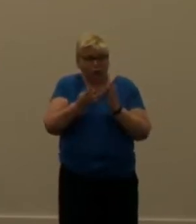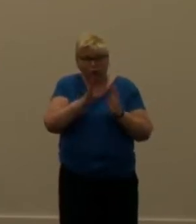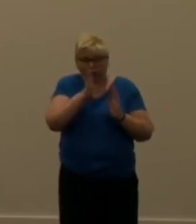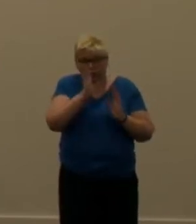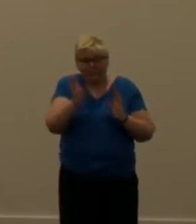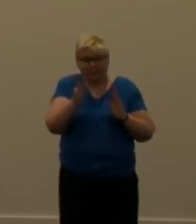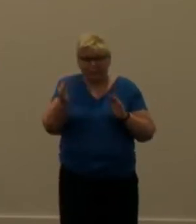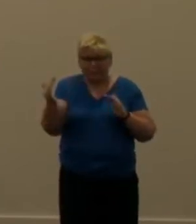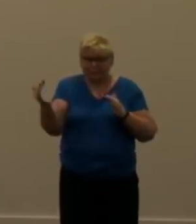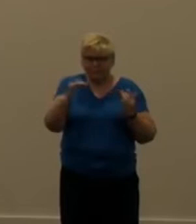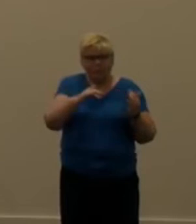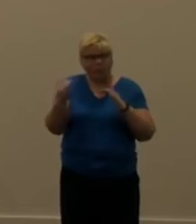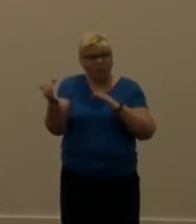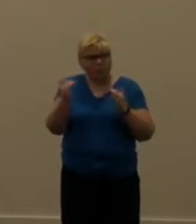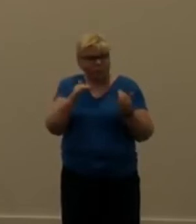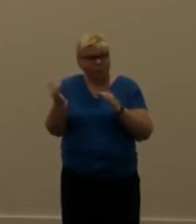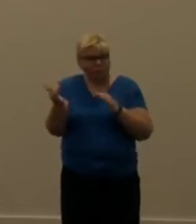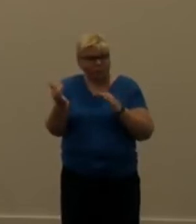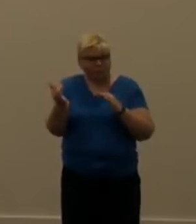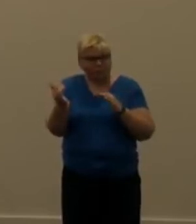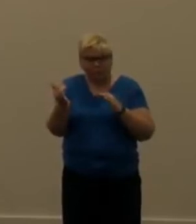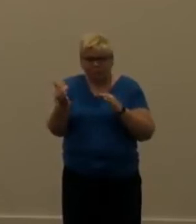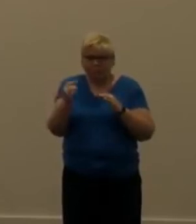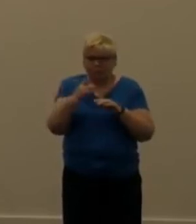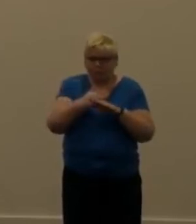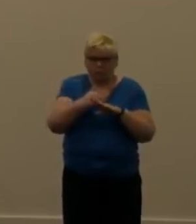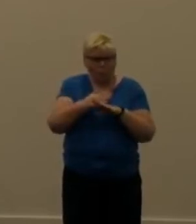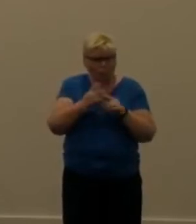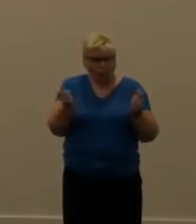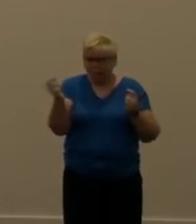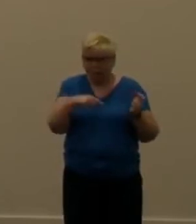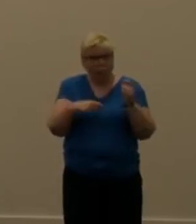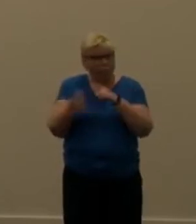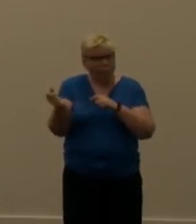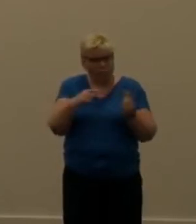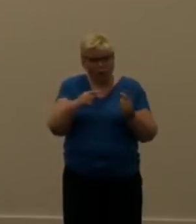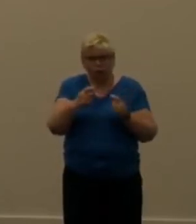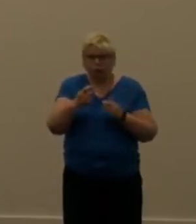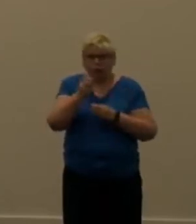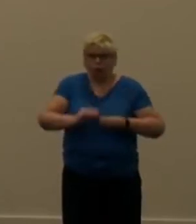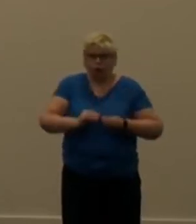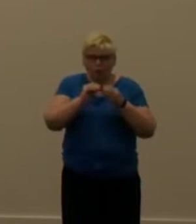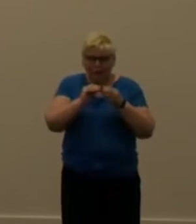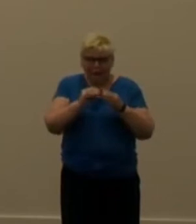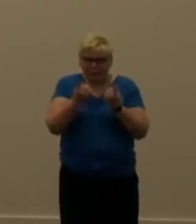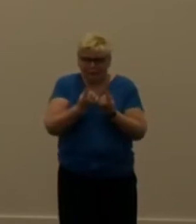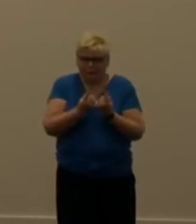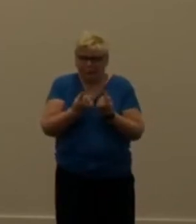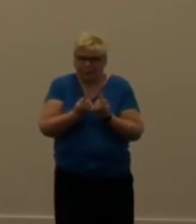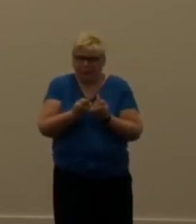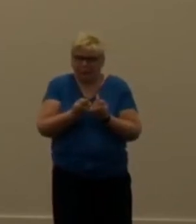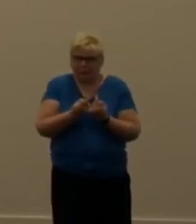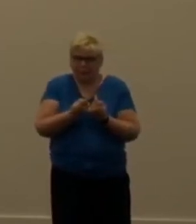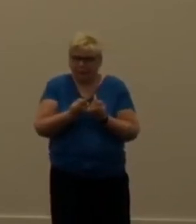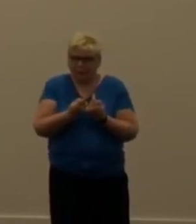the flow or the trigger, the Canvas app, and my Power Automate workflow to create an item in that